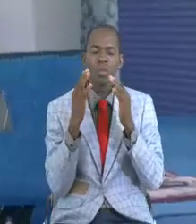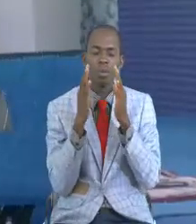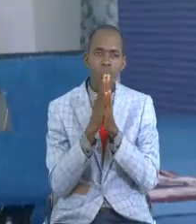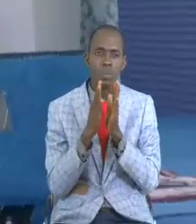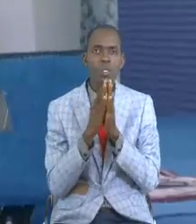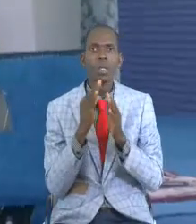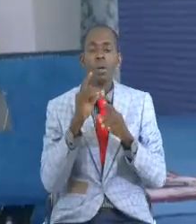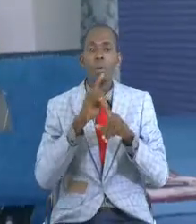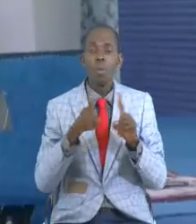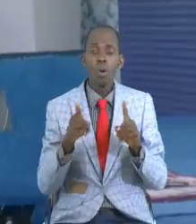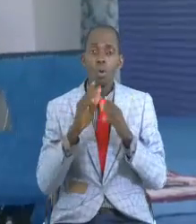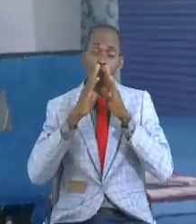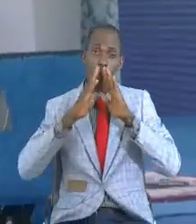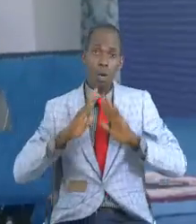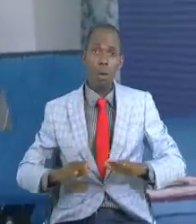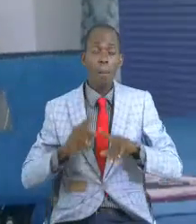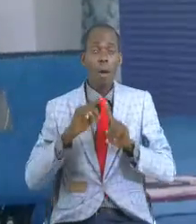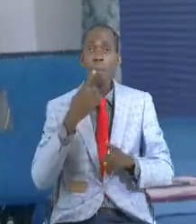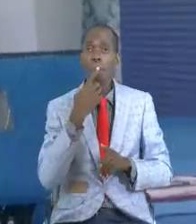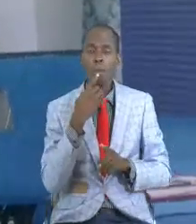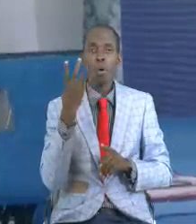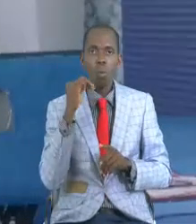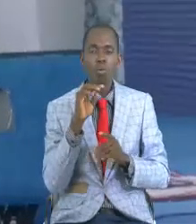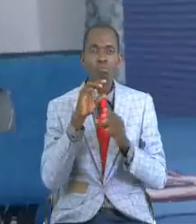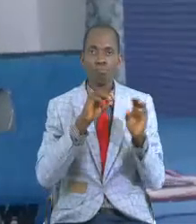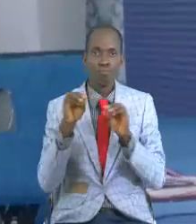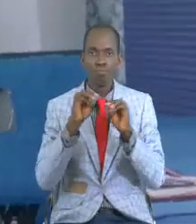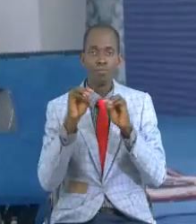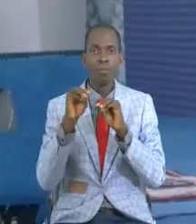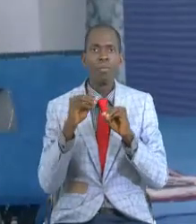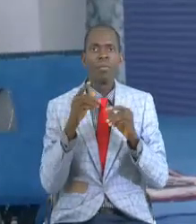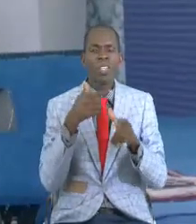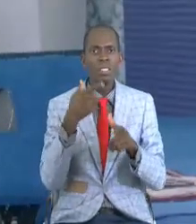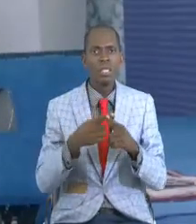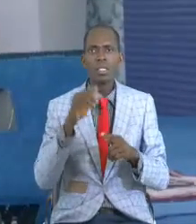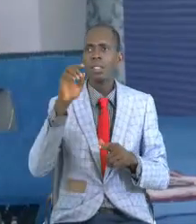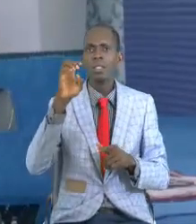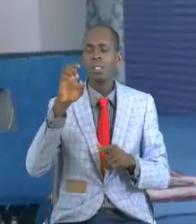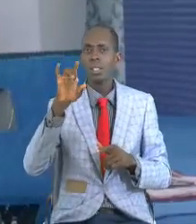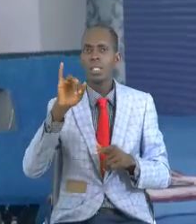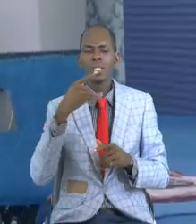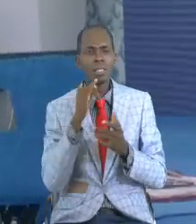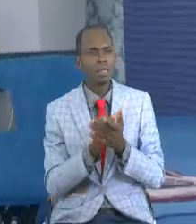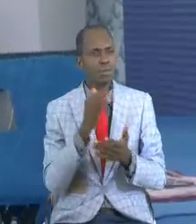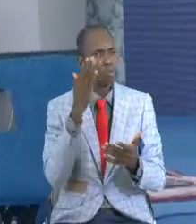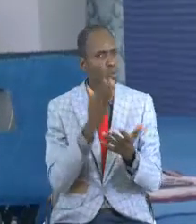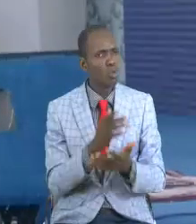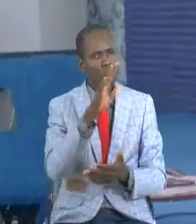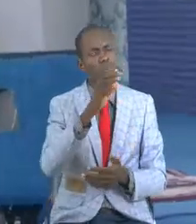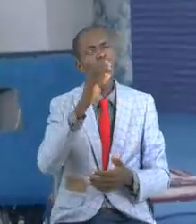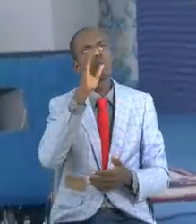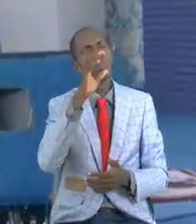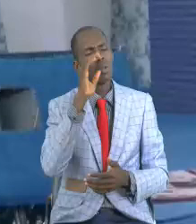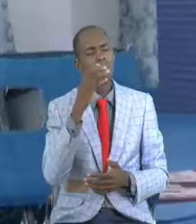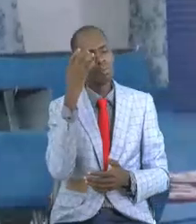But her mouth was moving. And Eli said, take away your drunkenness, your wine. And the woman